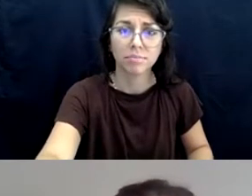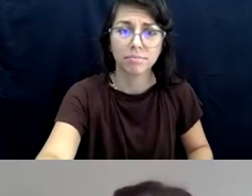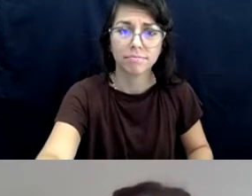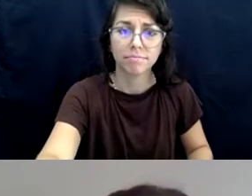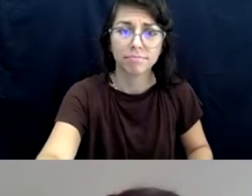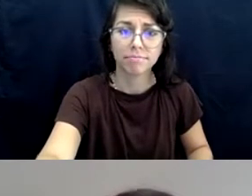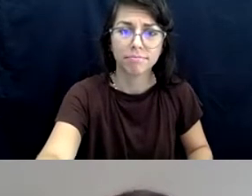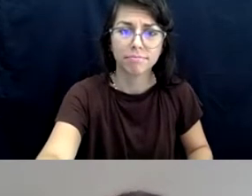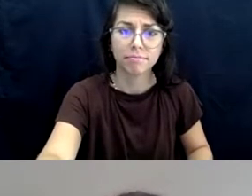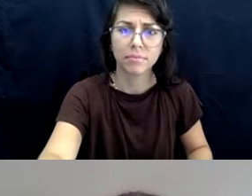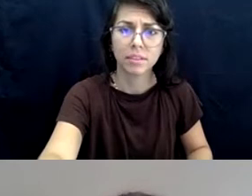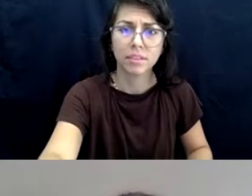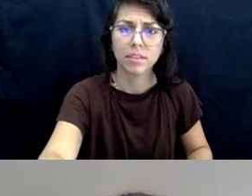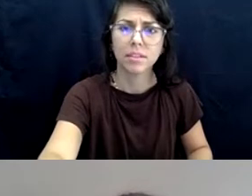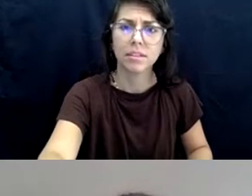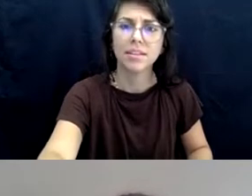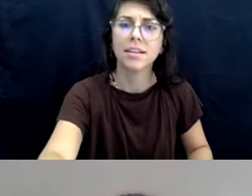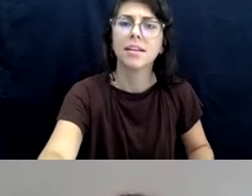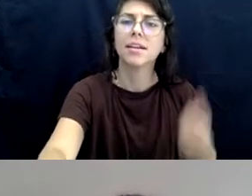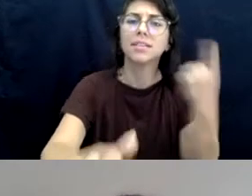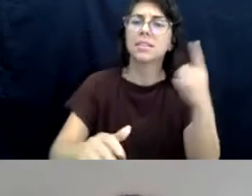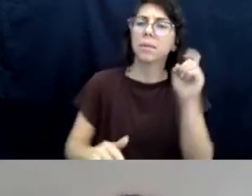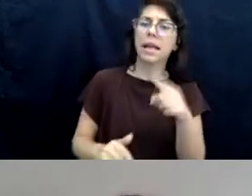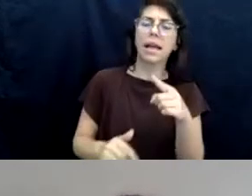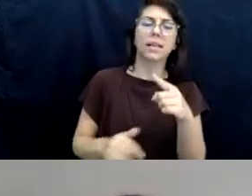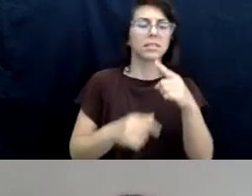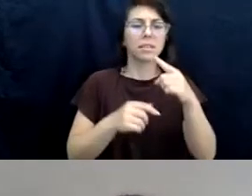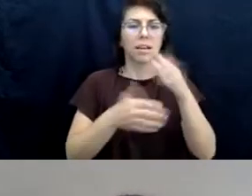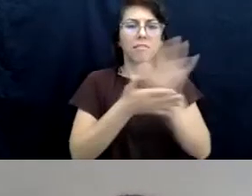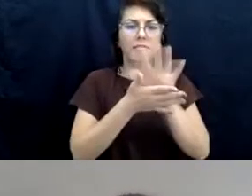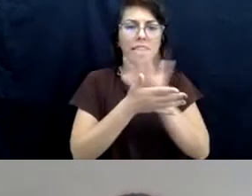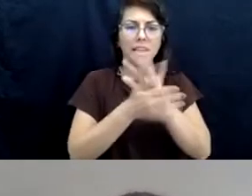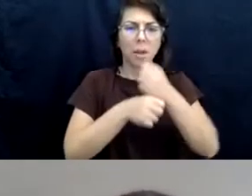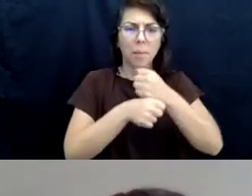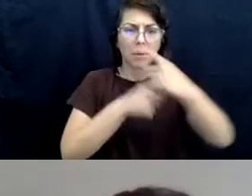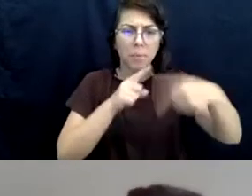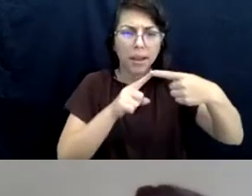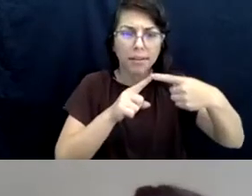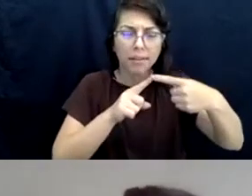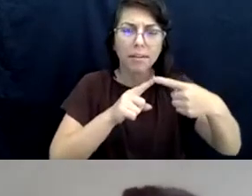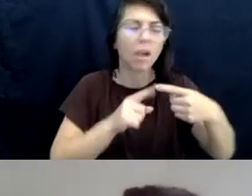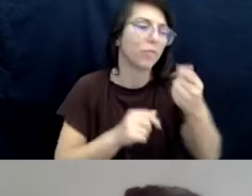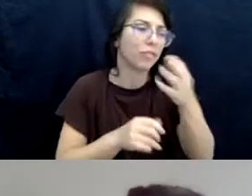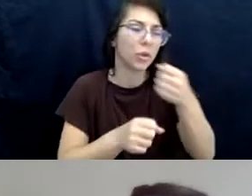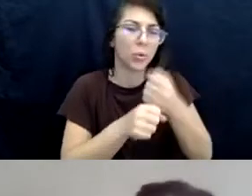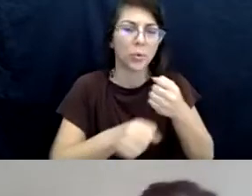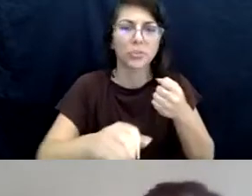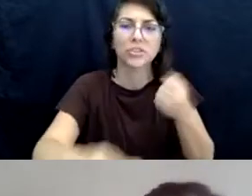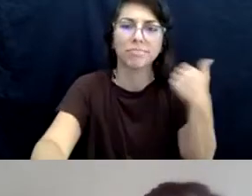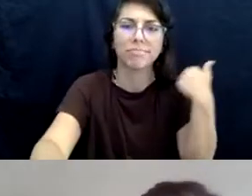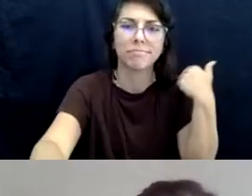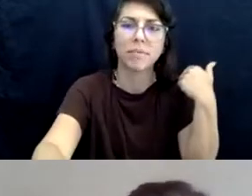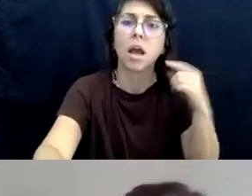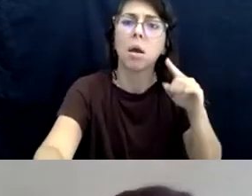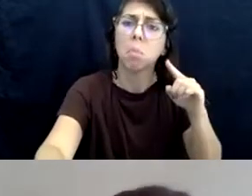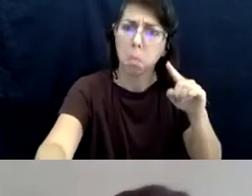Someone asked, you know what year the video was made? It is a few years old, but it is still very current